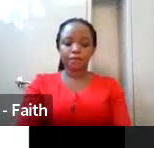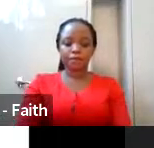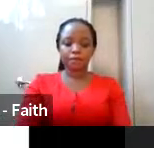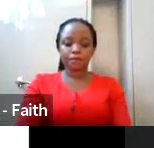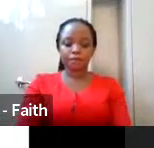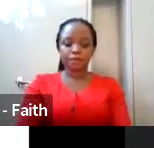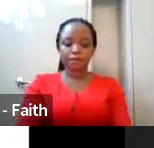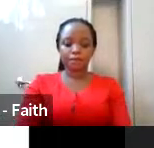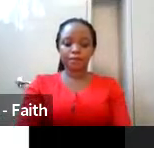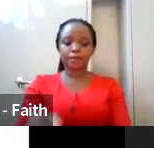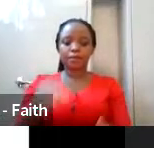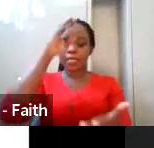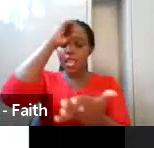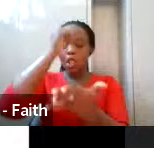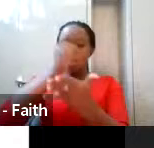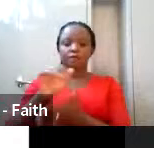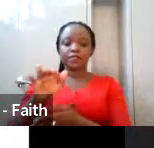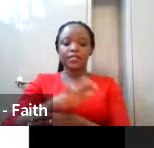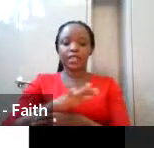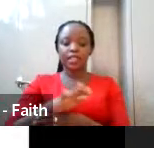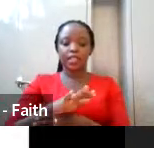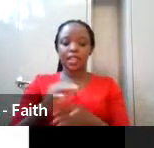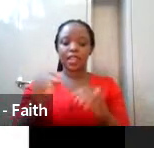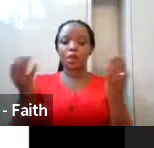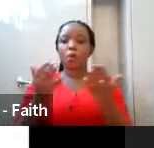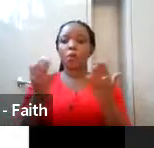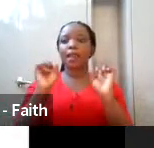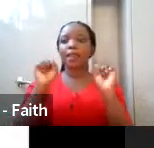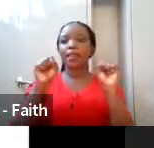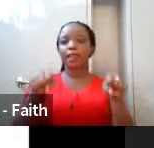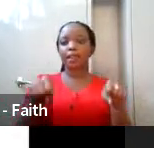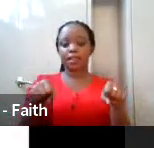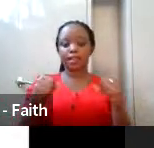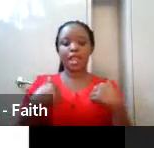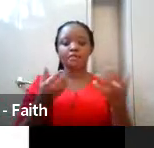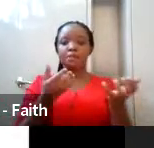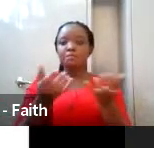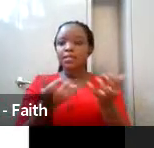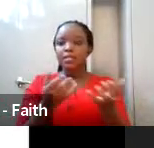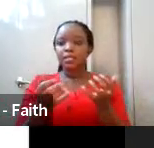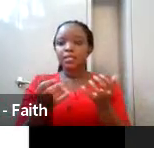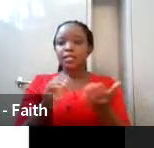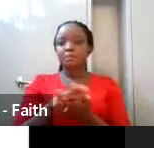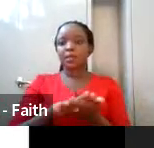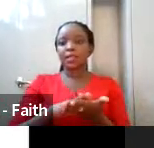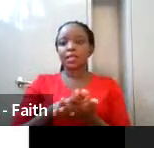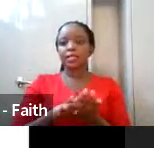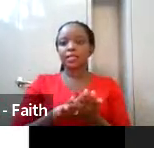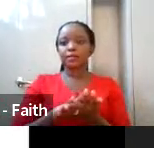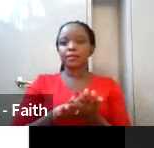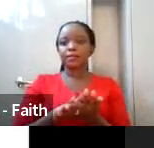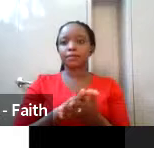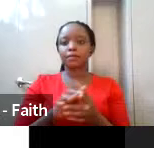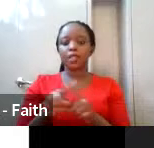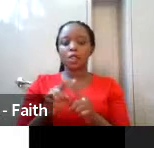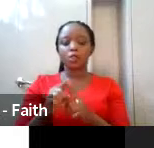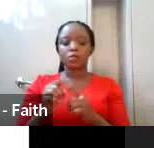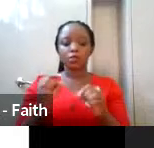office spaces or places where they can have their businesses based and trade from.